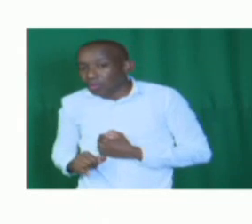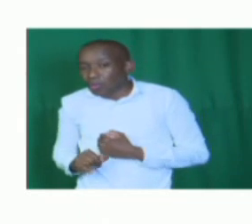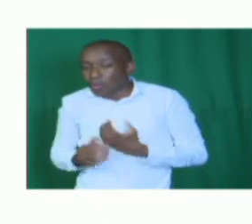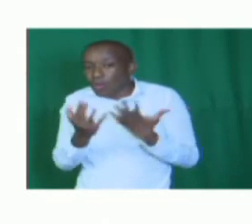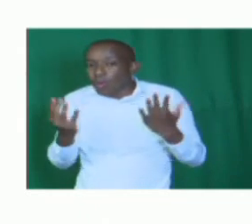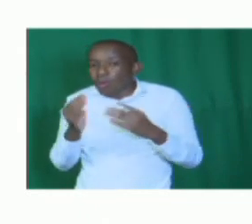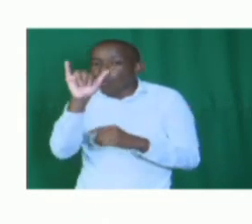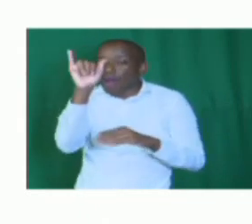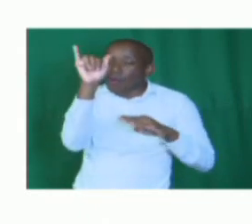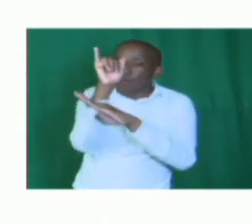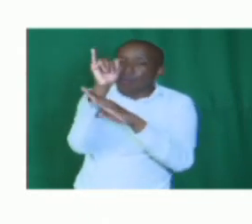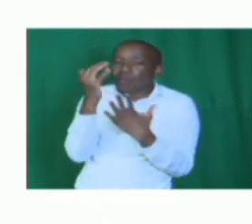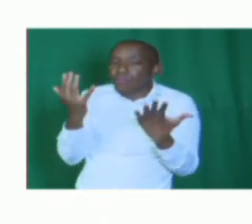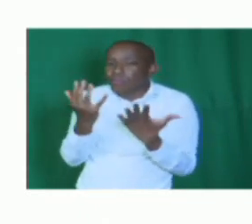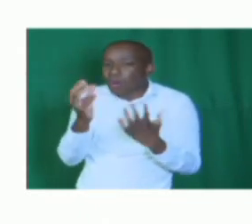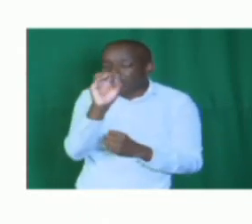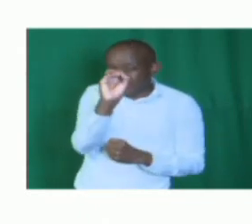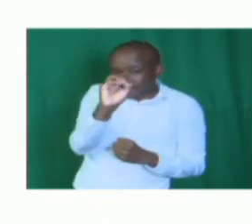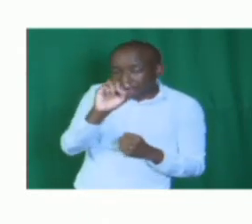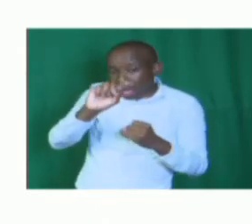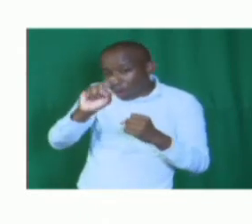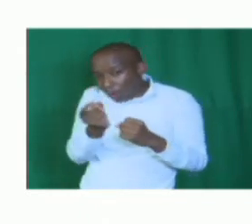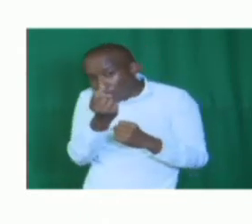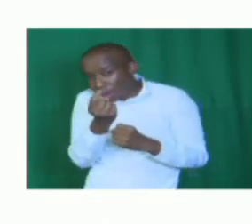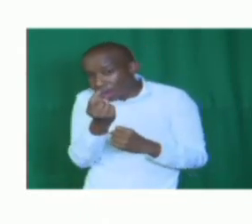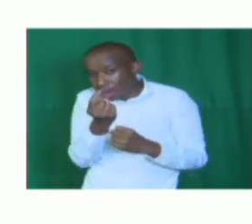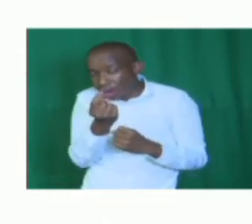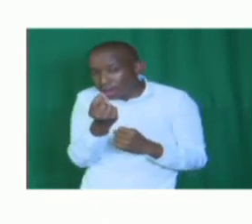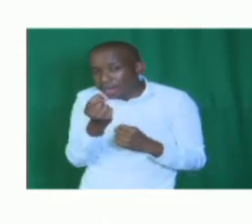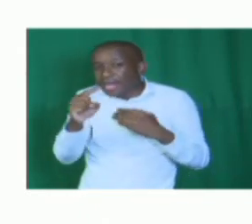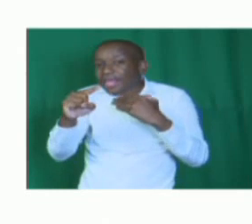cuts the axis at 0,